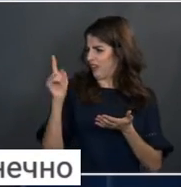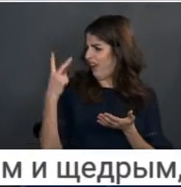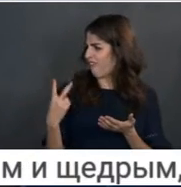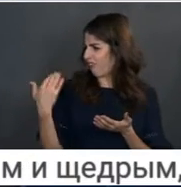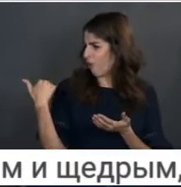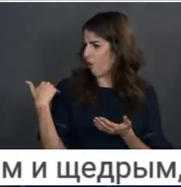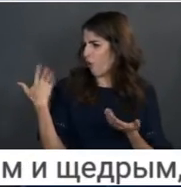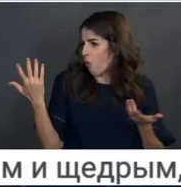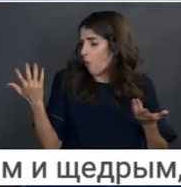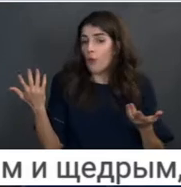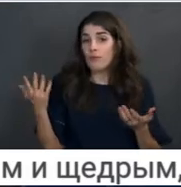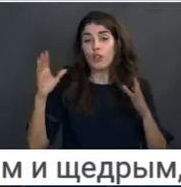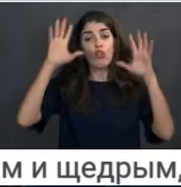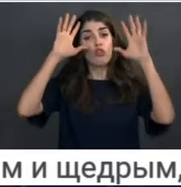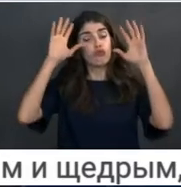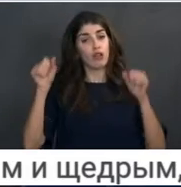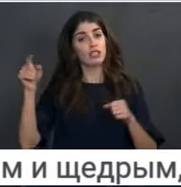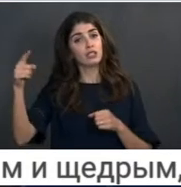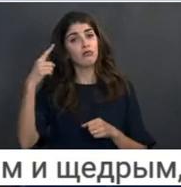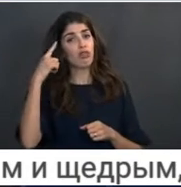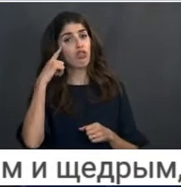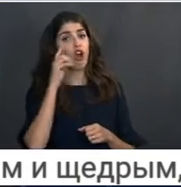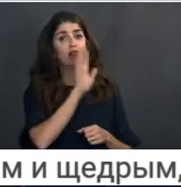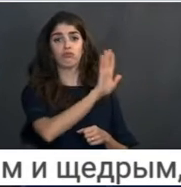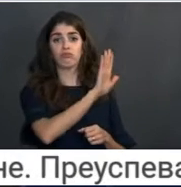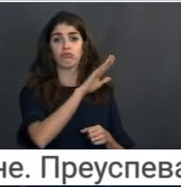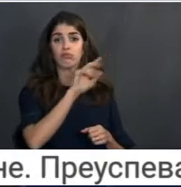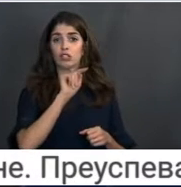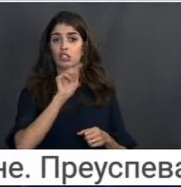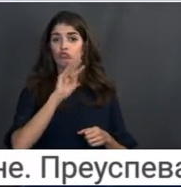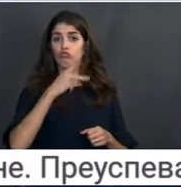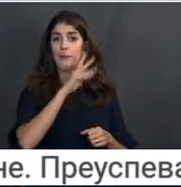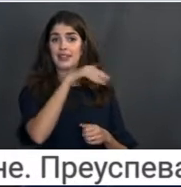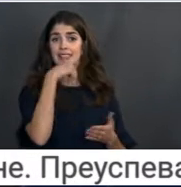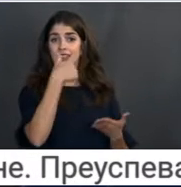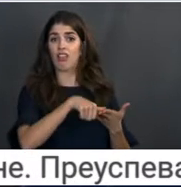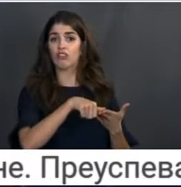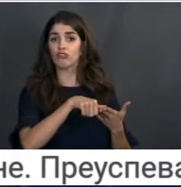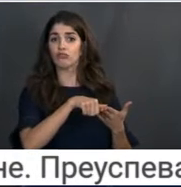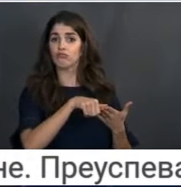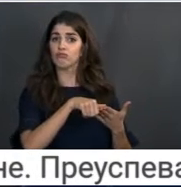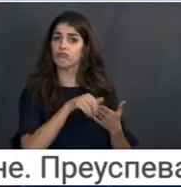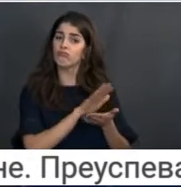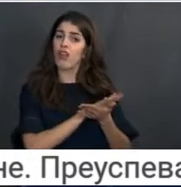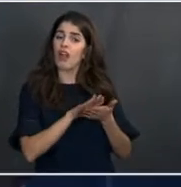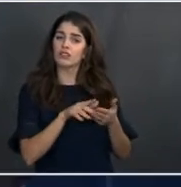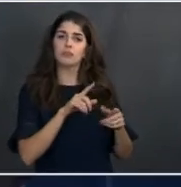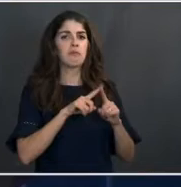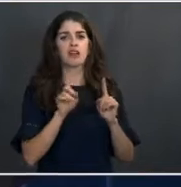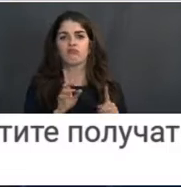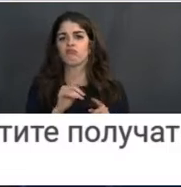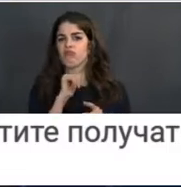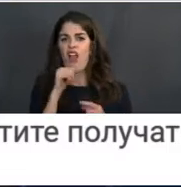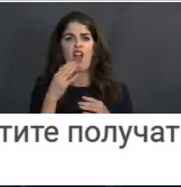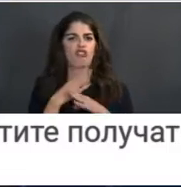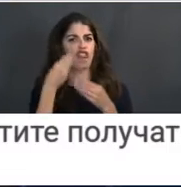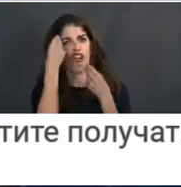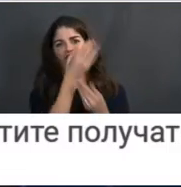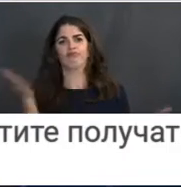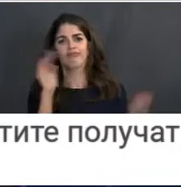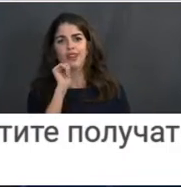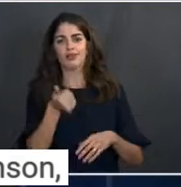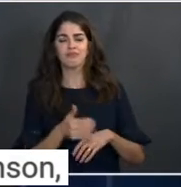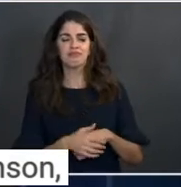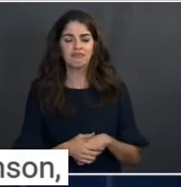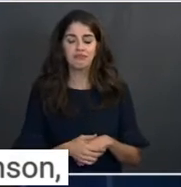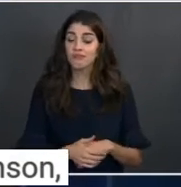of course, thought the letter was gracious and generous, but he plans to keep it private. Go ahead. I understand you don't want